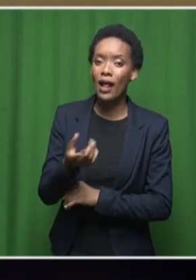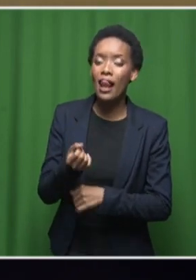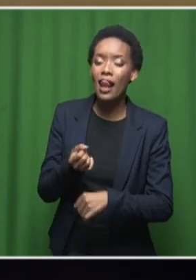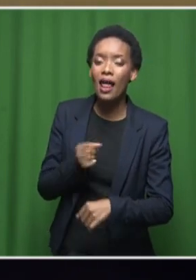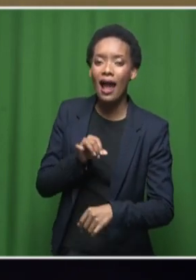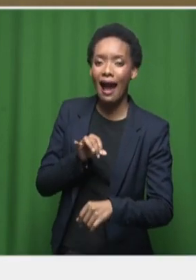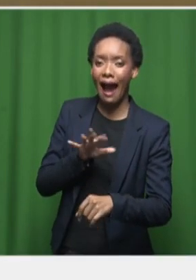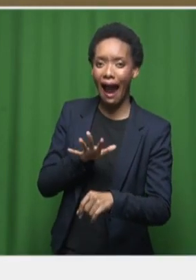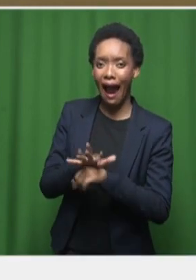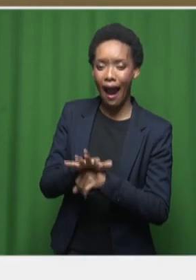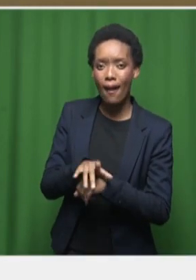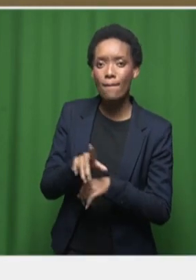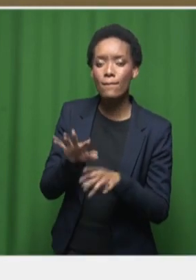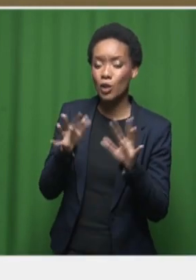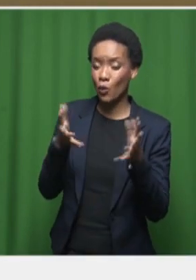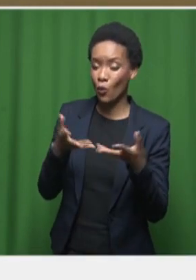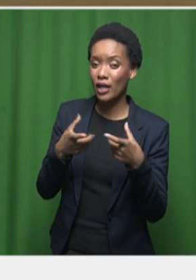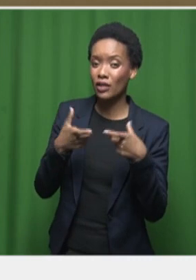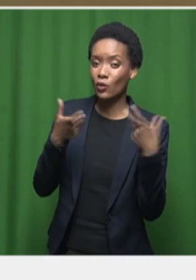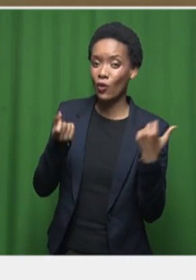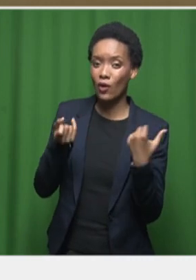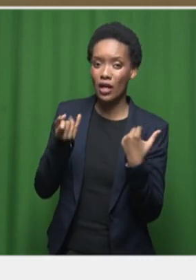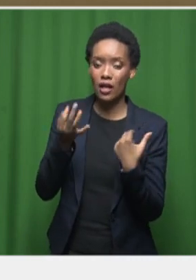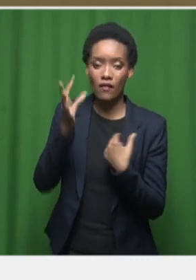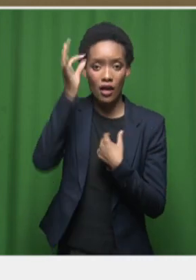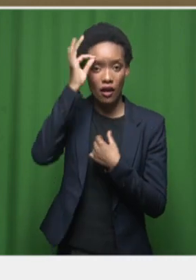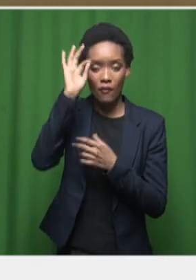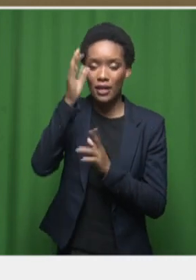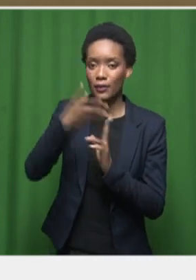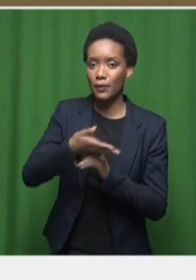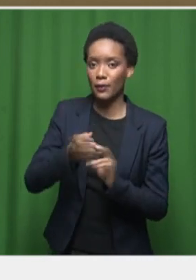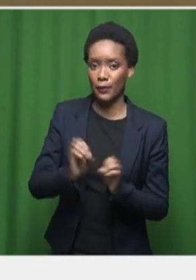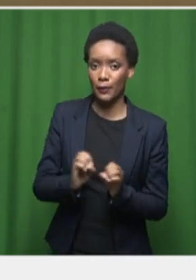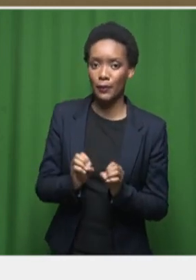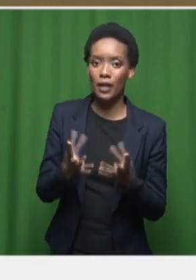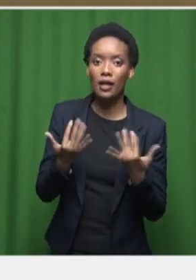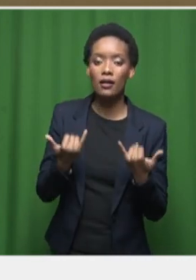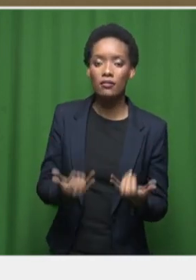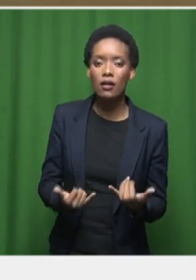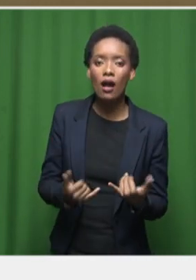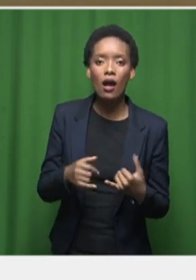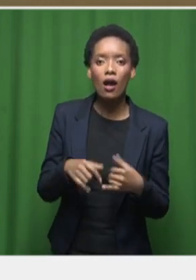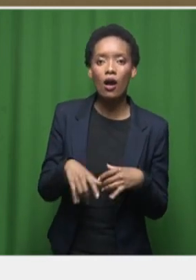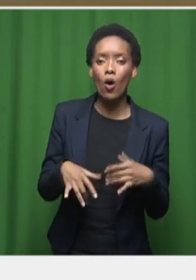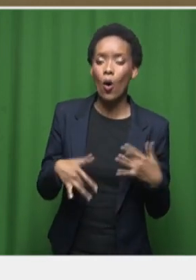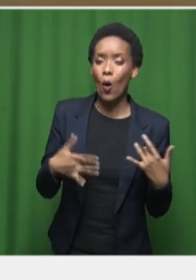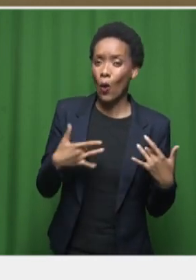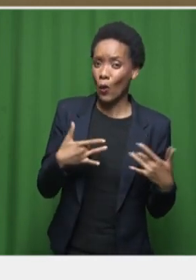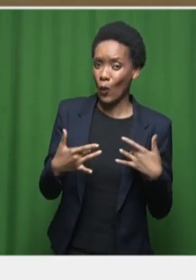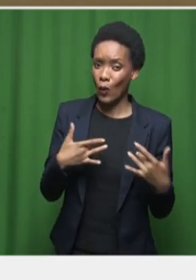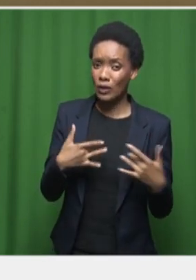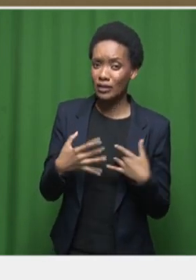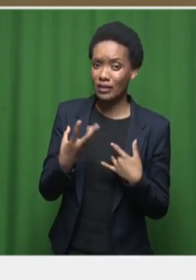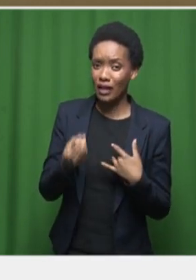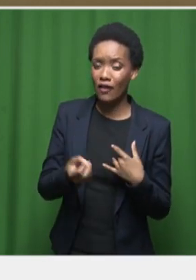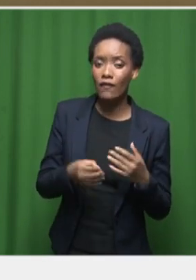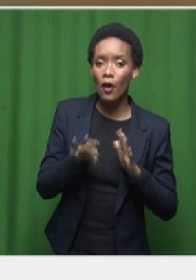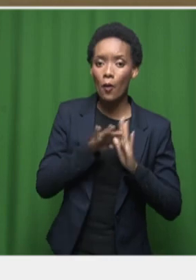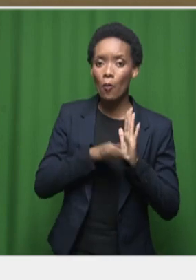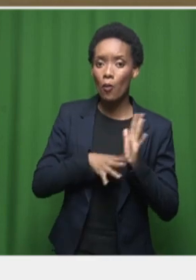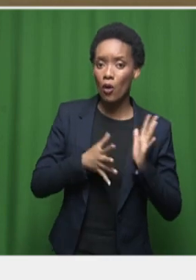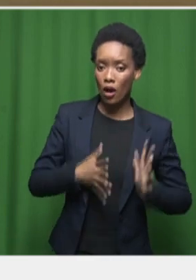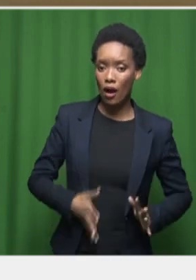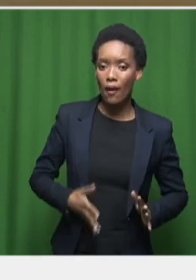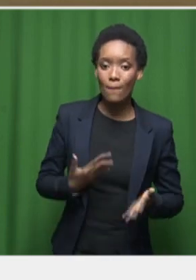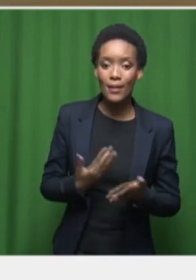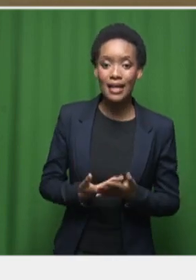world without urgent intervention by governments. Now, there are growing fears that programmers could accidentally